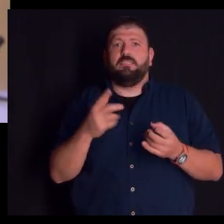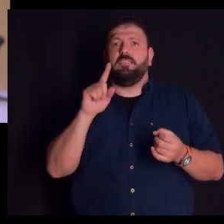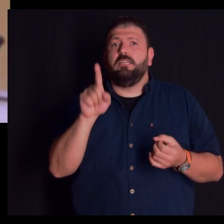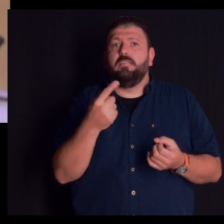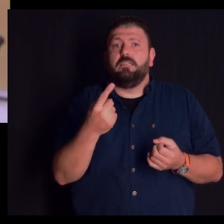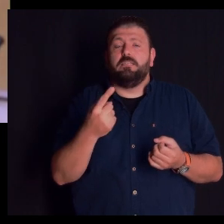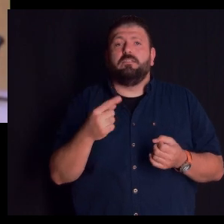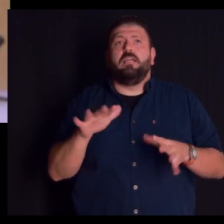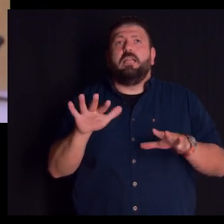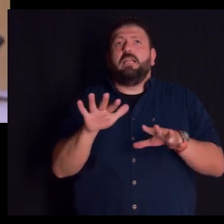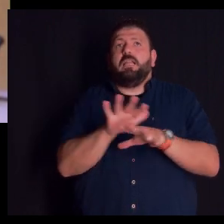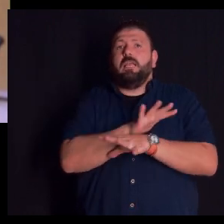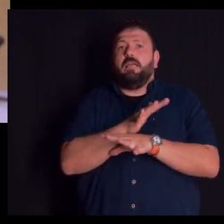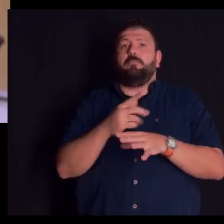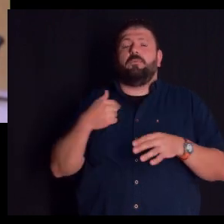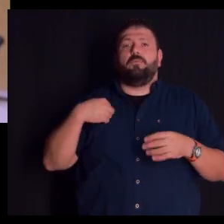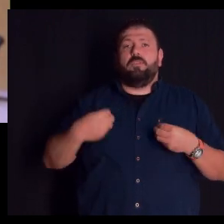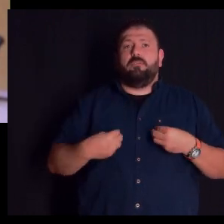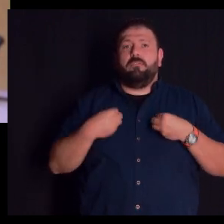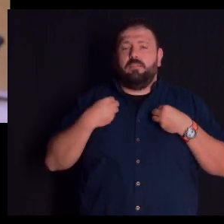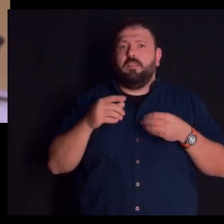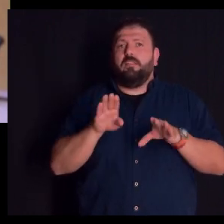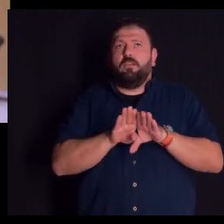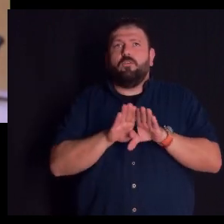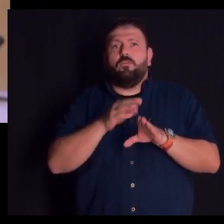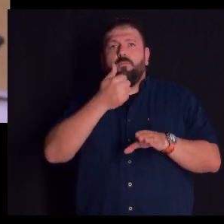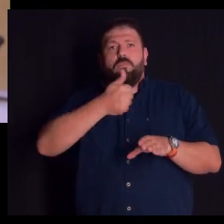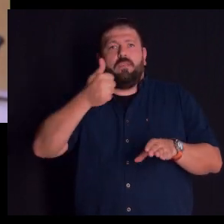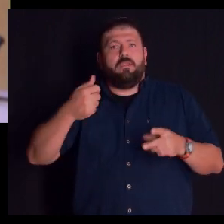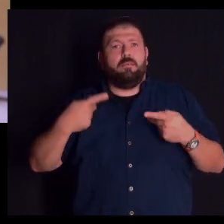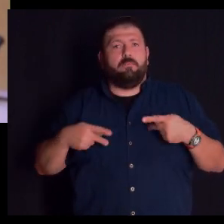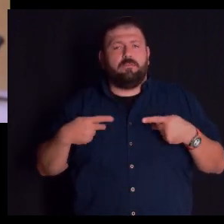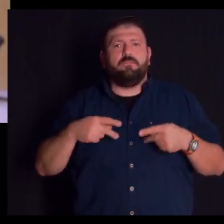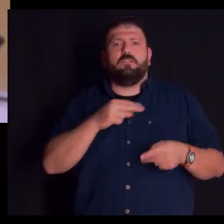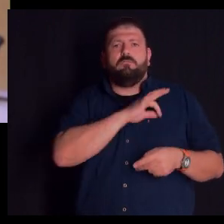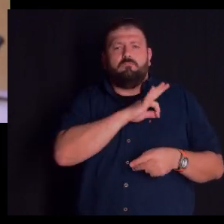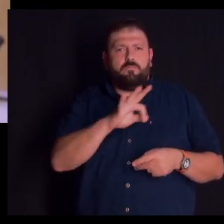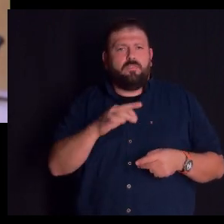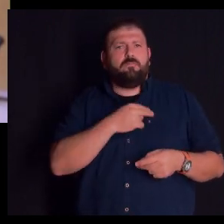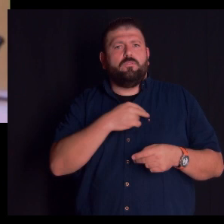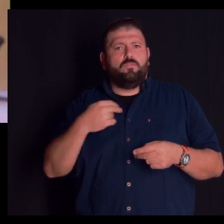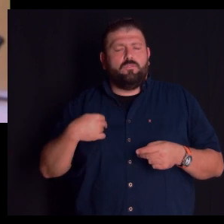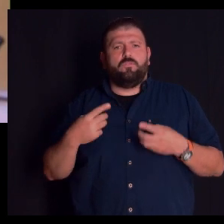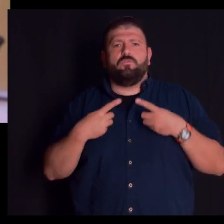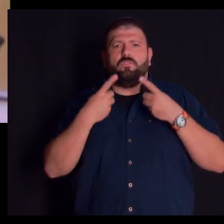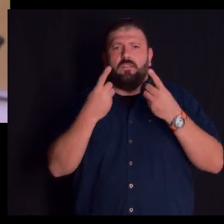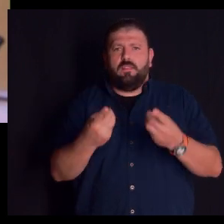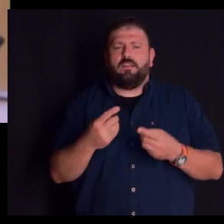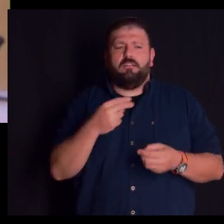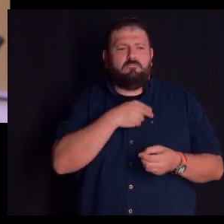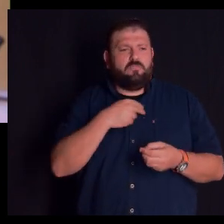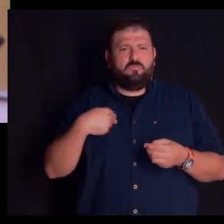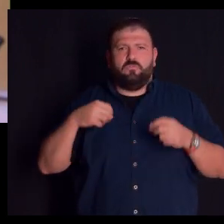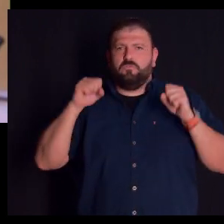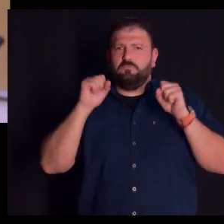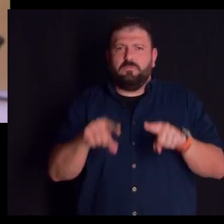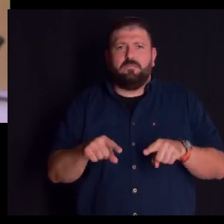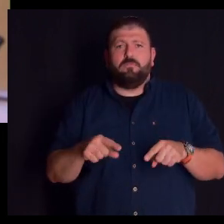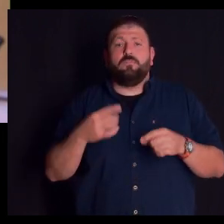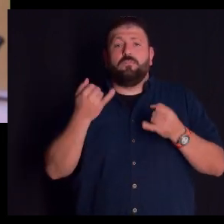keep us in this company is the changes in lifestyles of the people, what we can